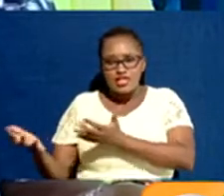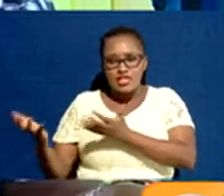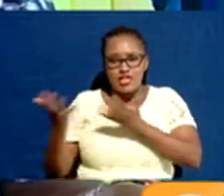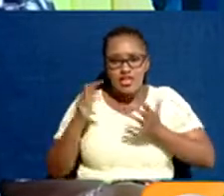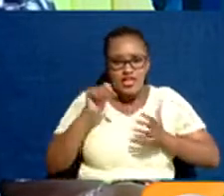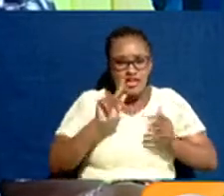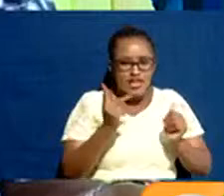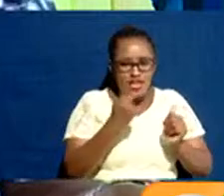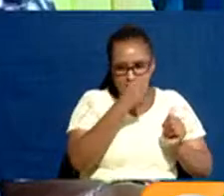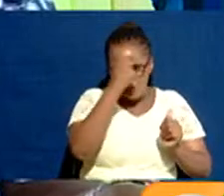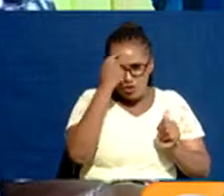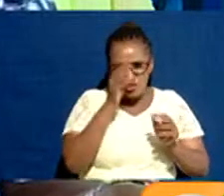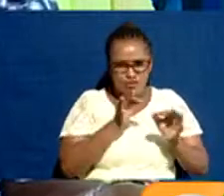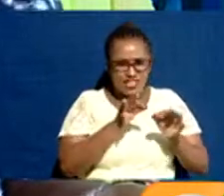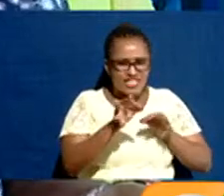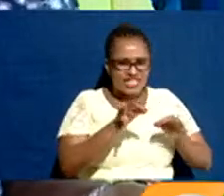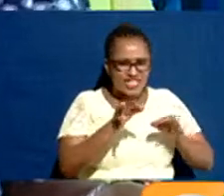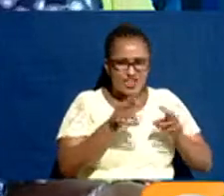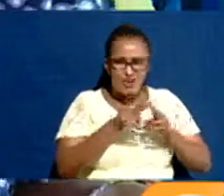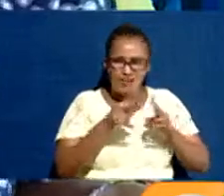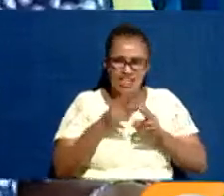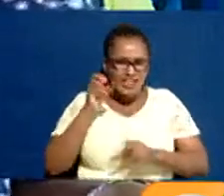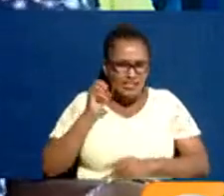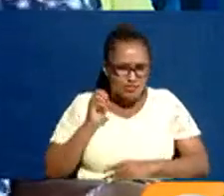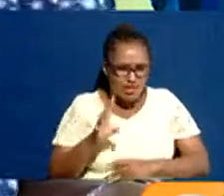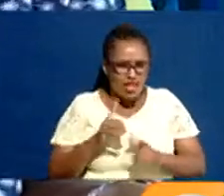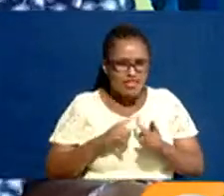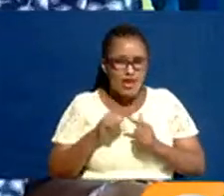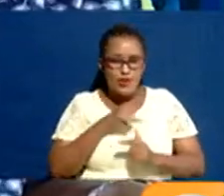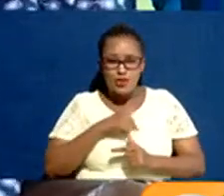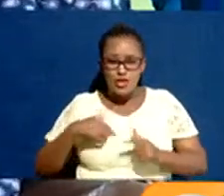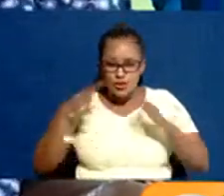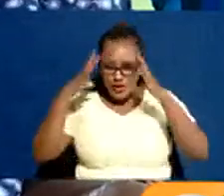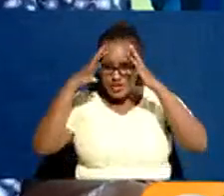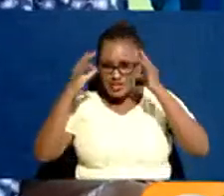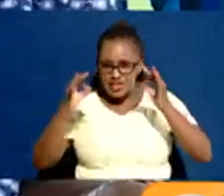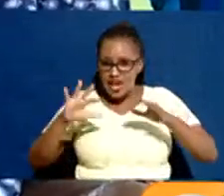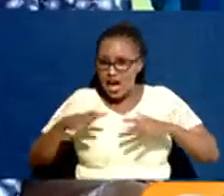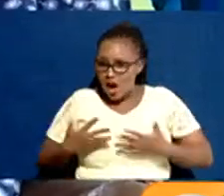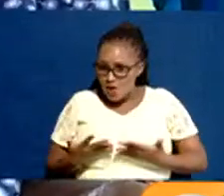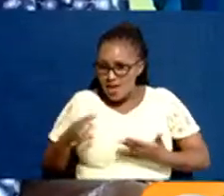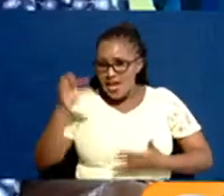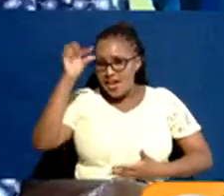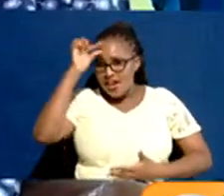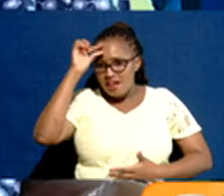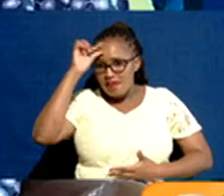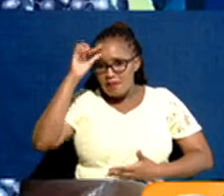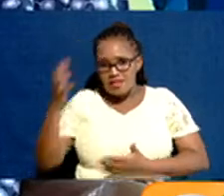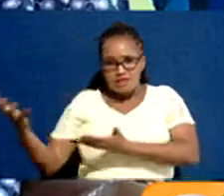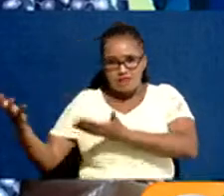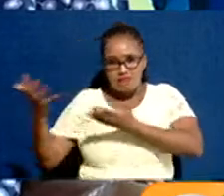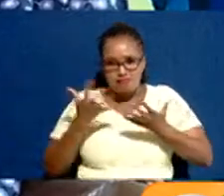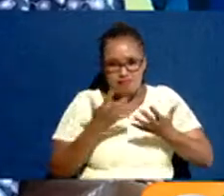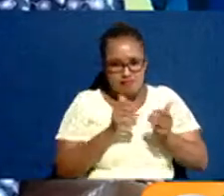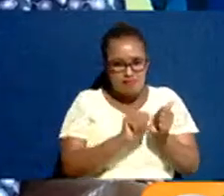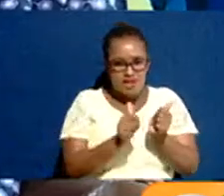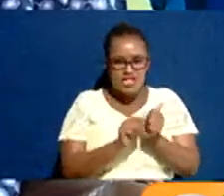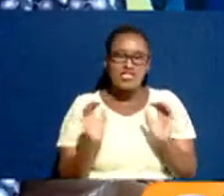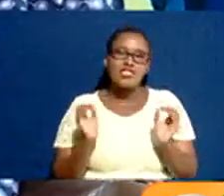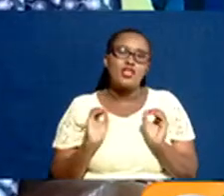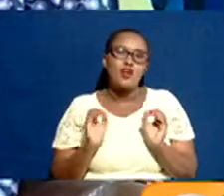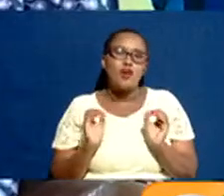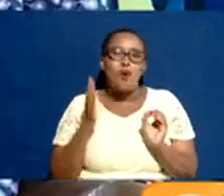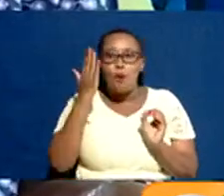of the distance, the cost is too high. We decided as a government that the government is not going to import any maize directly because we